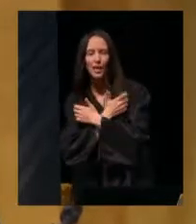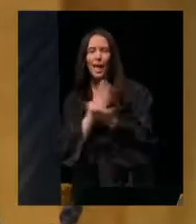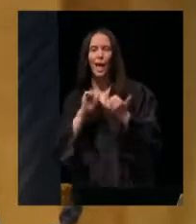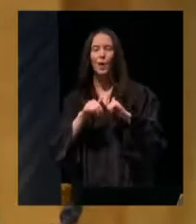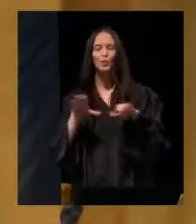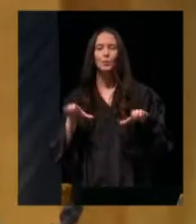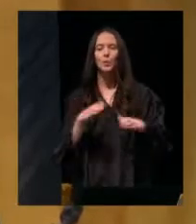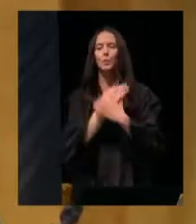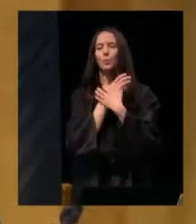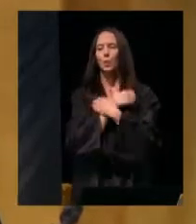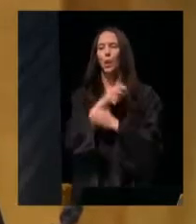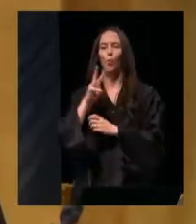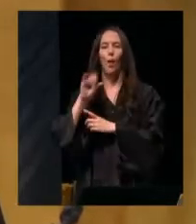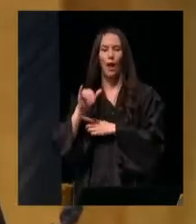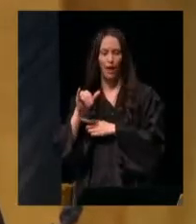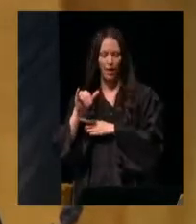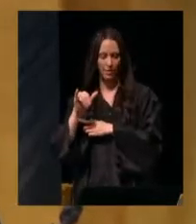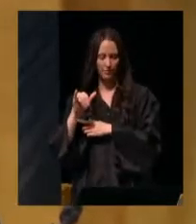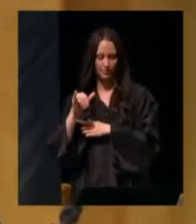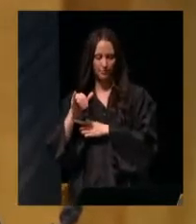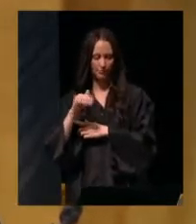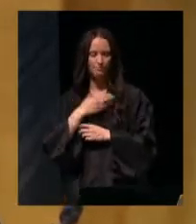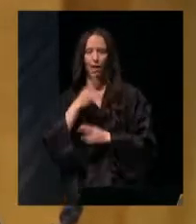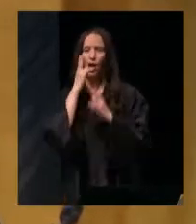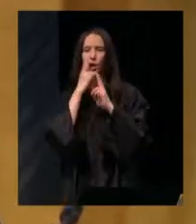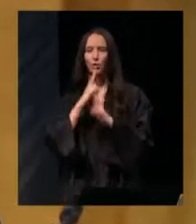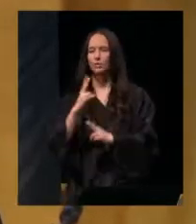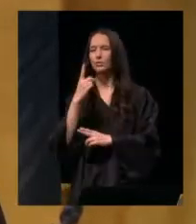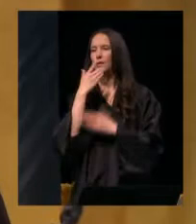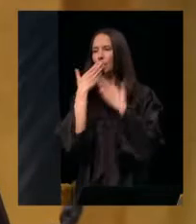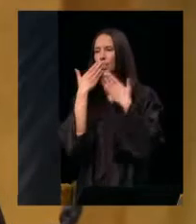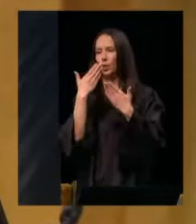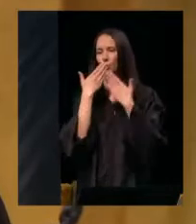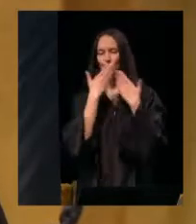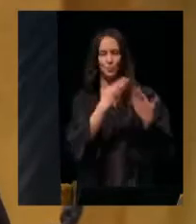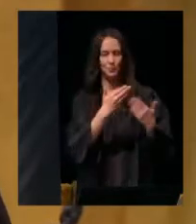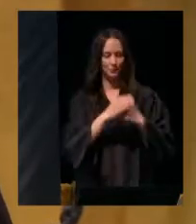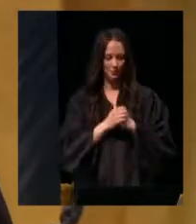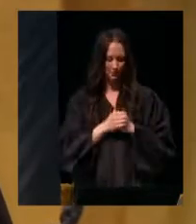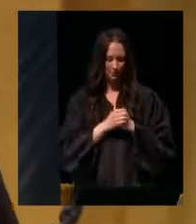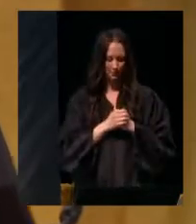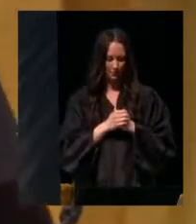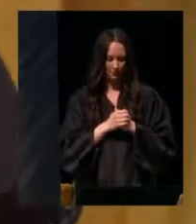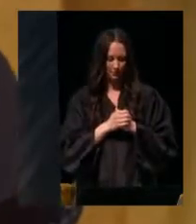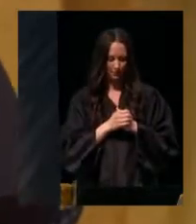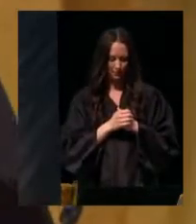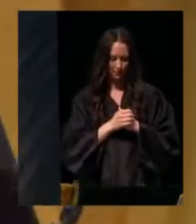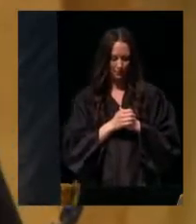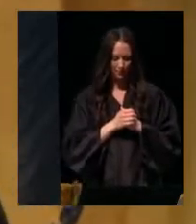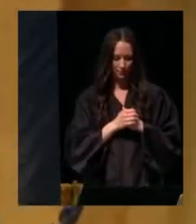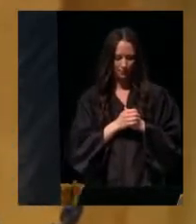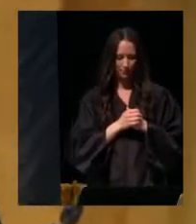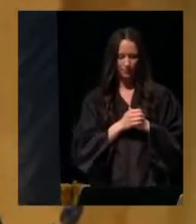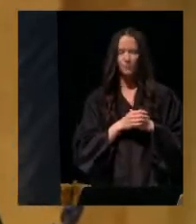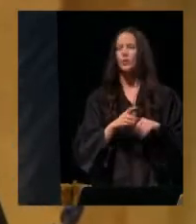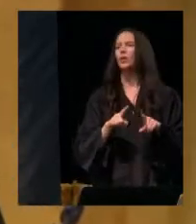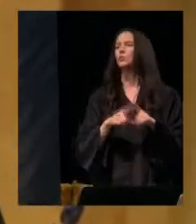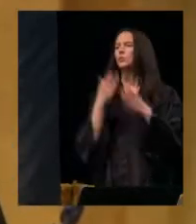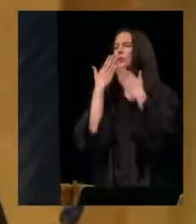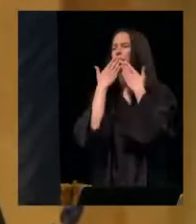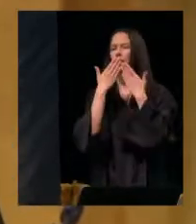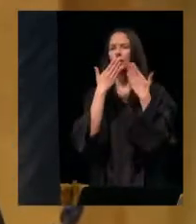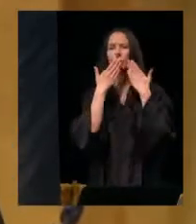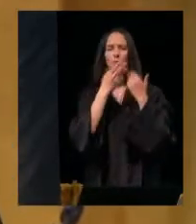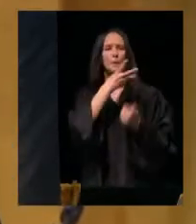the Bruin way. It is my honor to say thank you. Speaking of thanks, I express my thanks and gratitude to